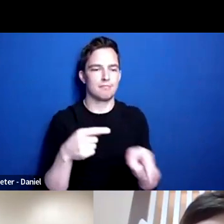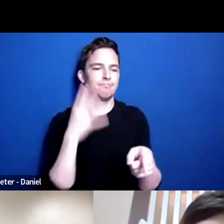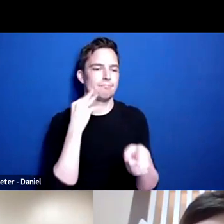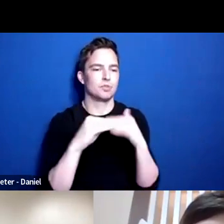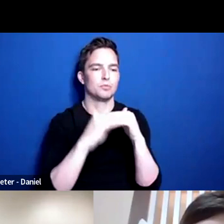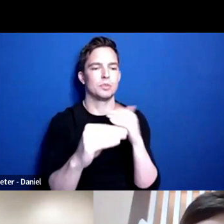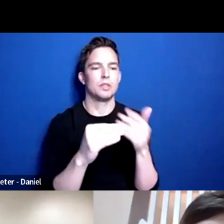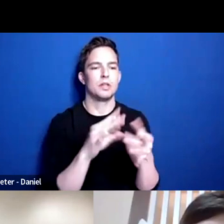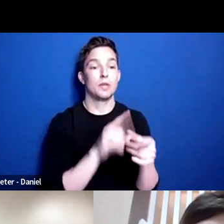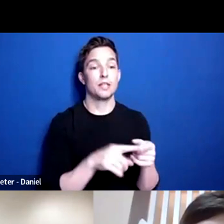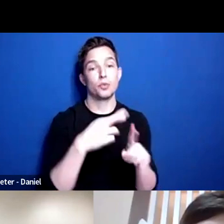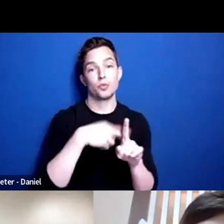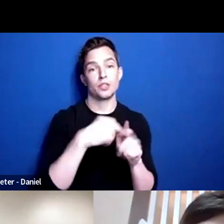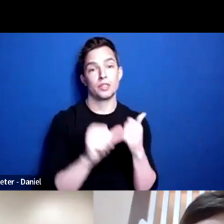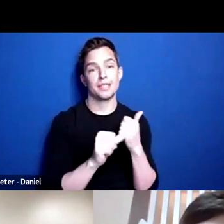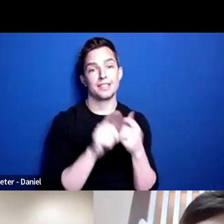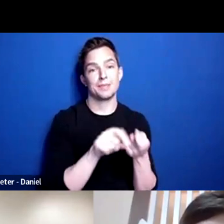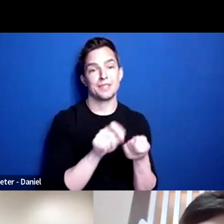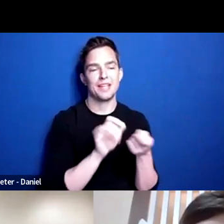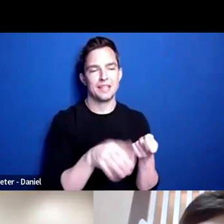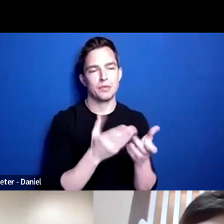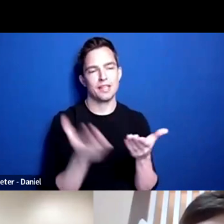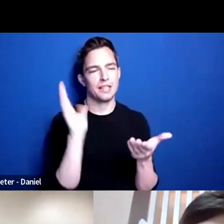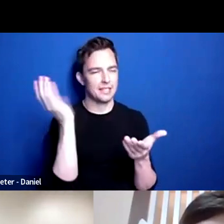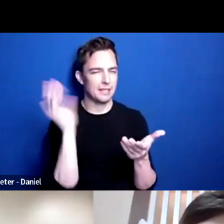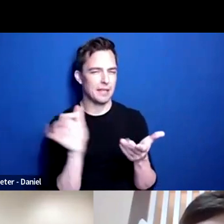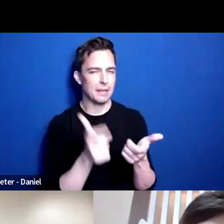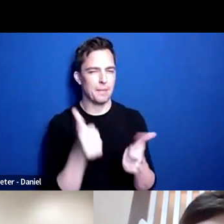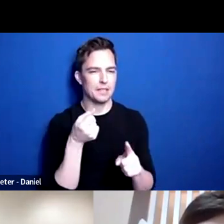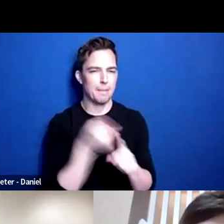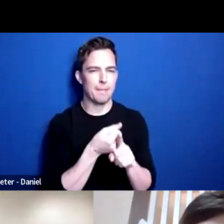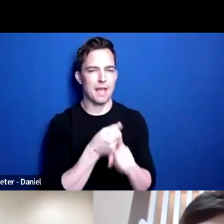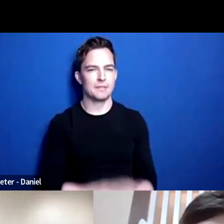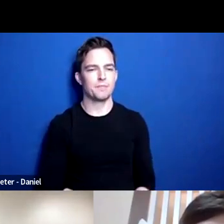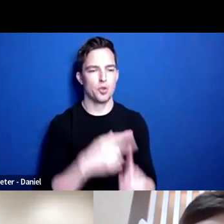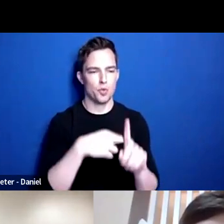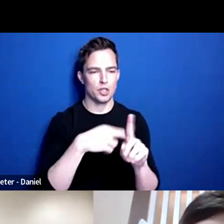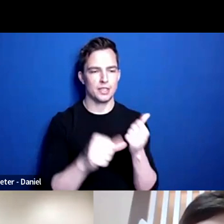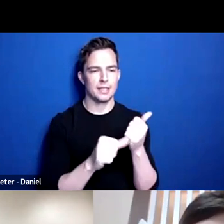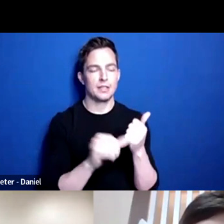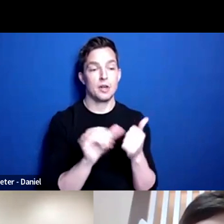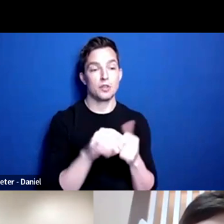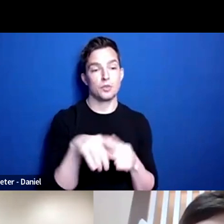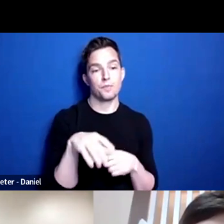especially when it comes to rental assistance, because that was the thing that seemed to have made the biggest impact. And I know Funmi mentioned this in the